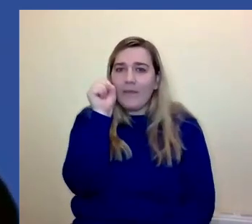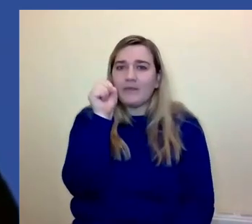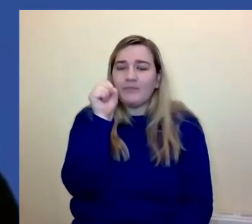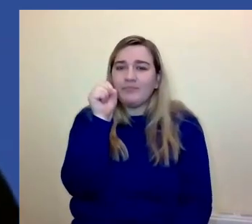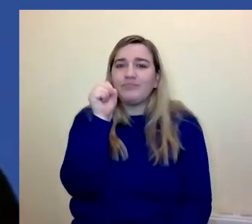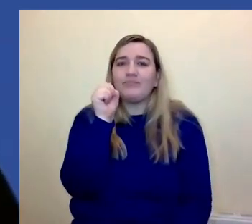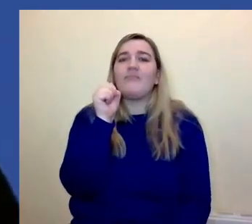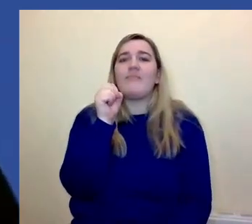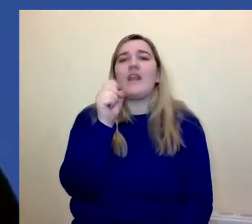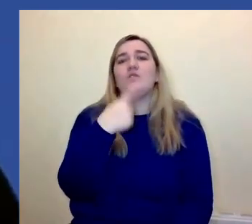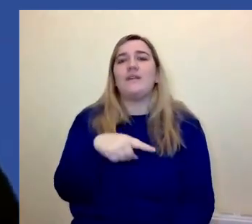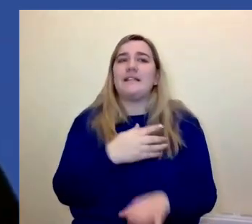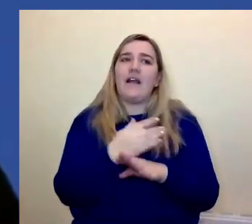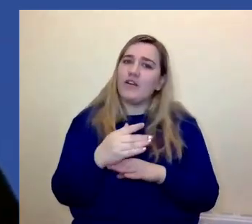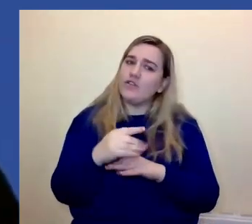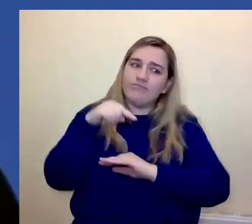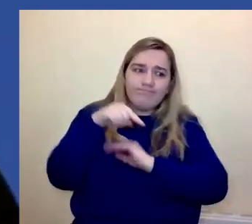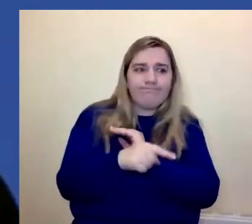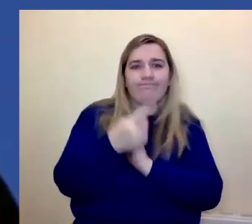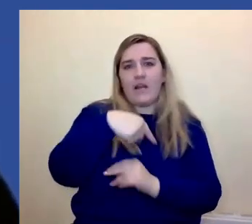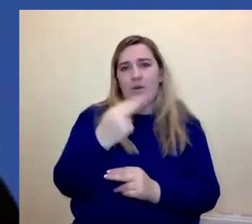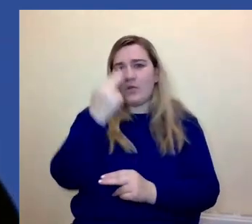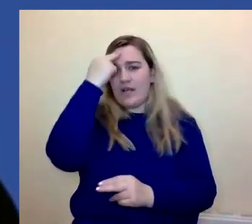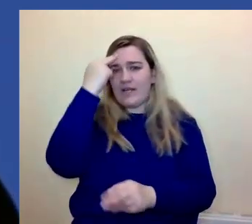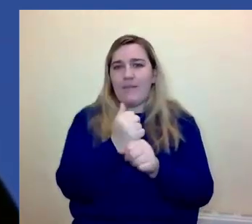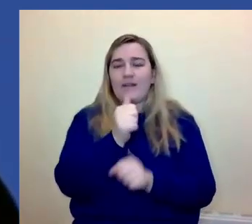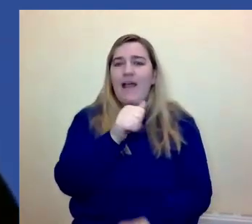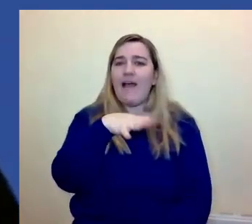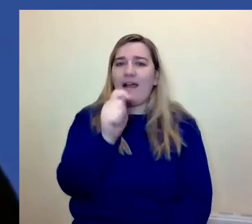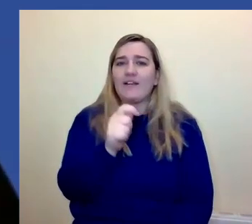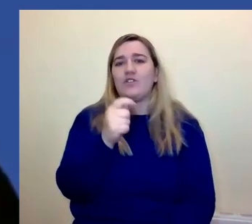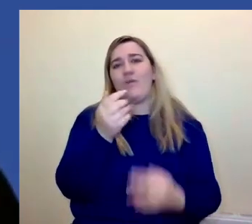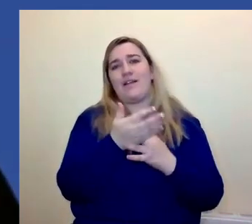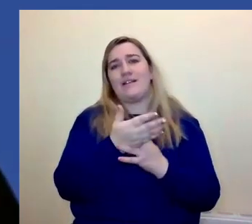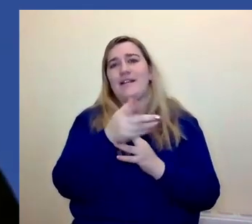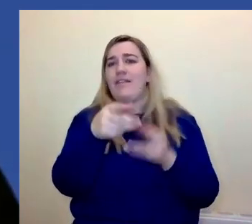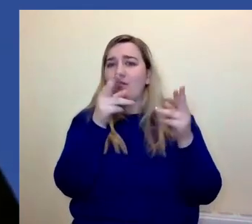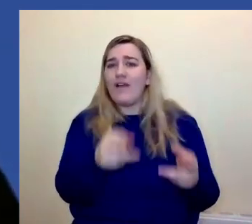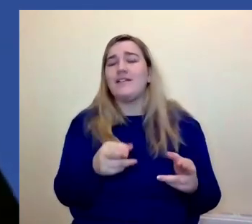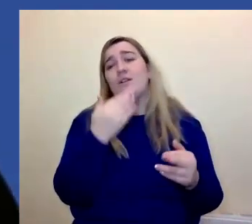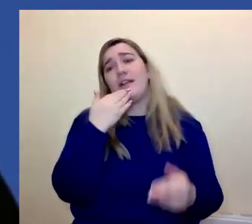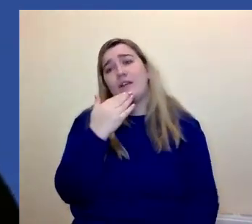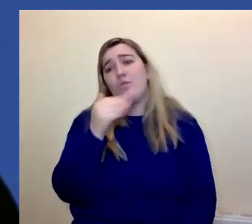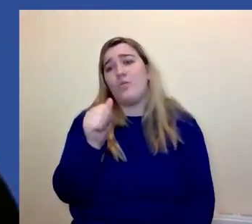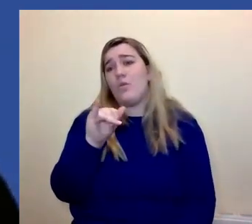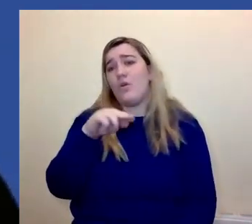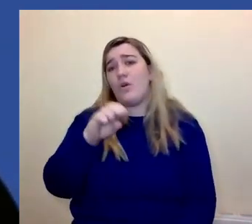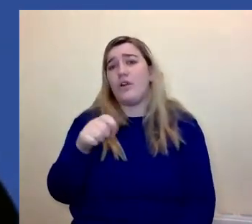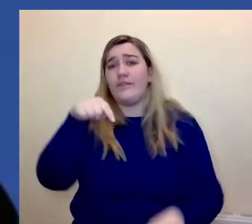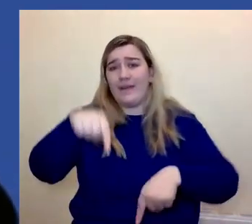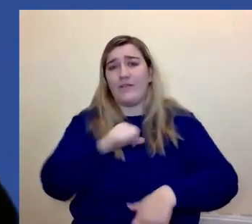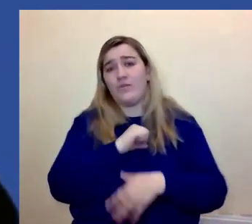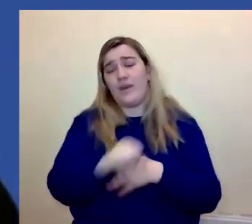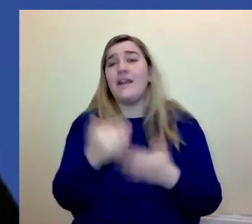As we deepen our understanding of the Act and support people to access their rights. Thank you, Anya, for being with us. I'm now going to